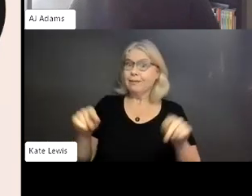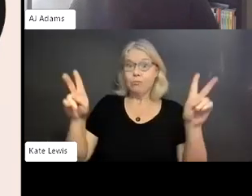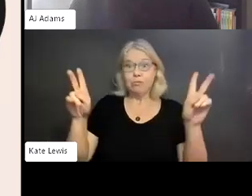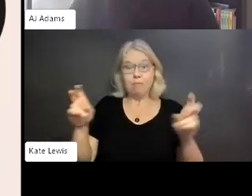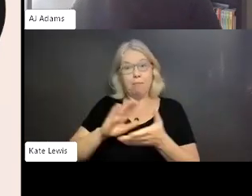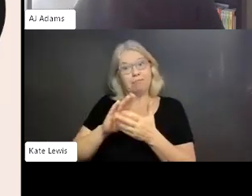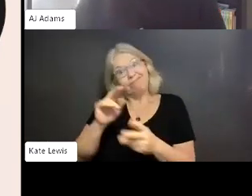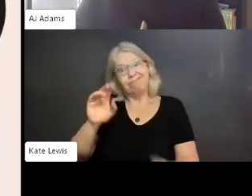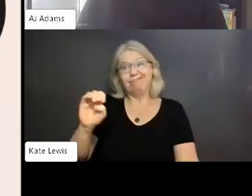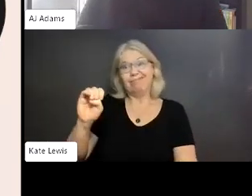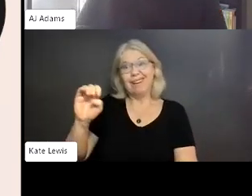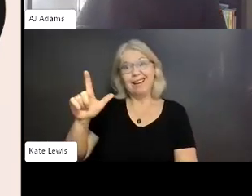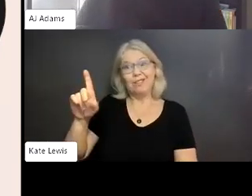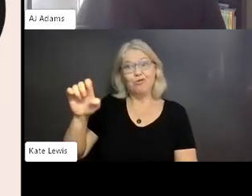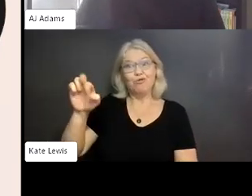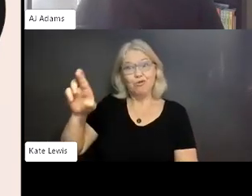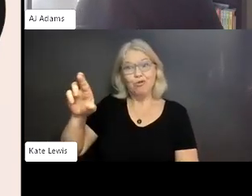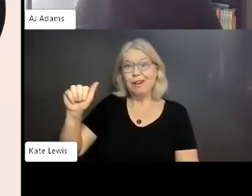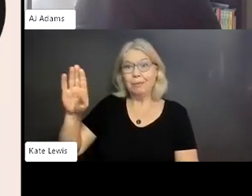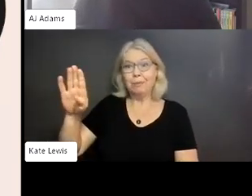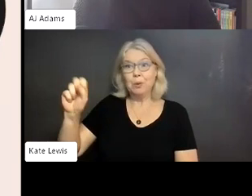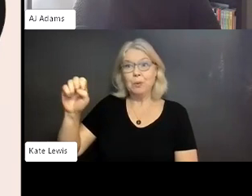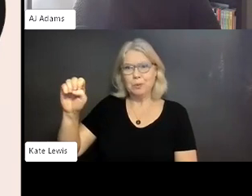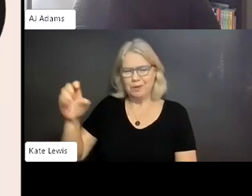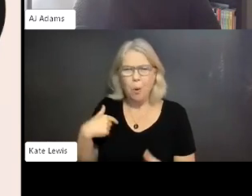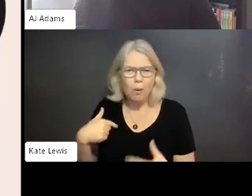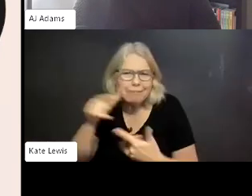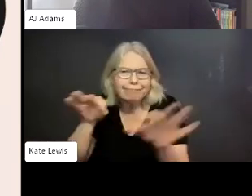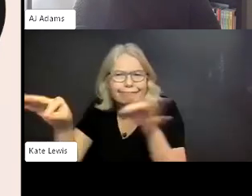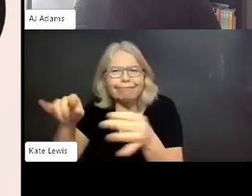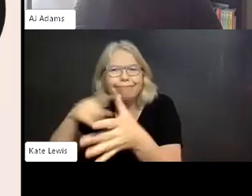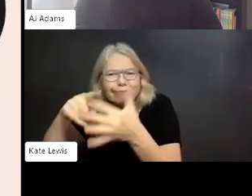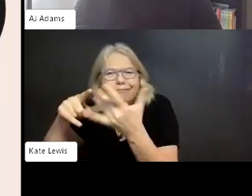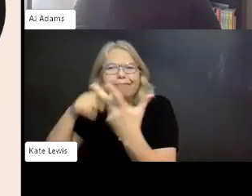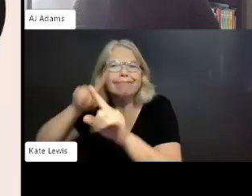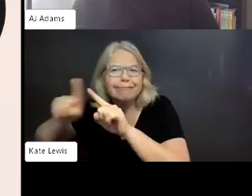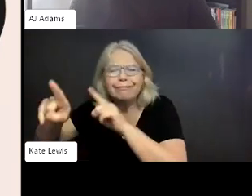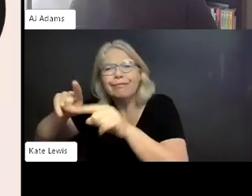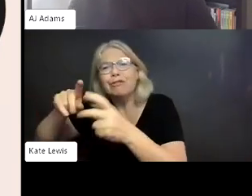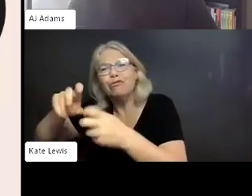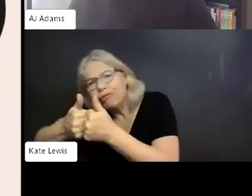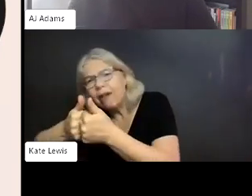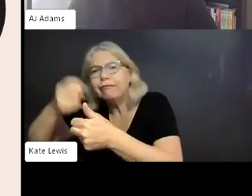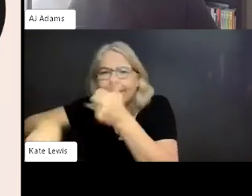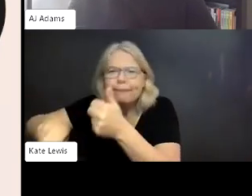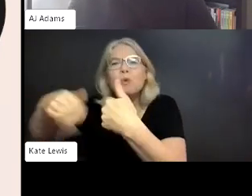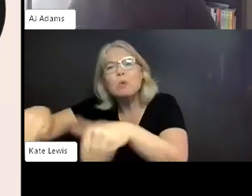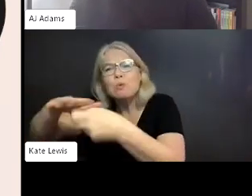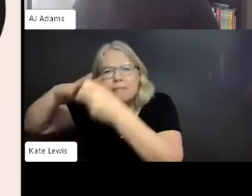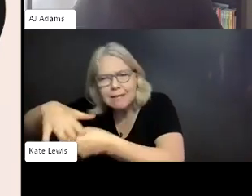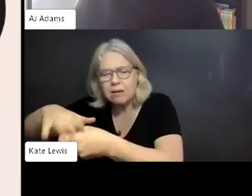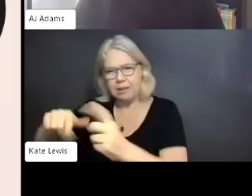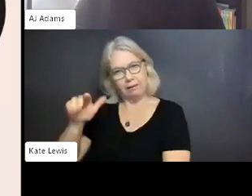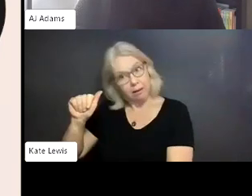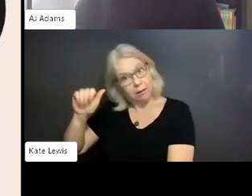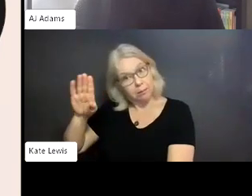abuse? If we look at the definition of elder abuse from the World Health Organization, they define it as a single or repeated act or